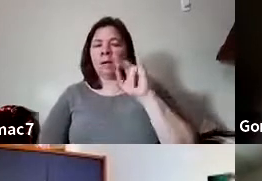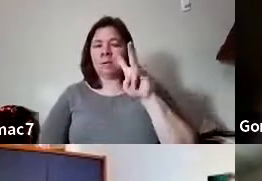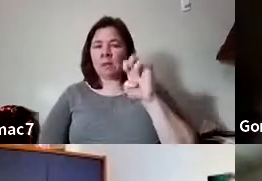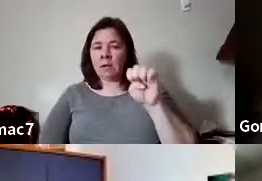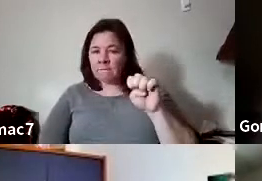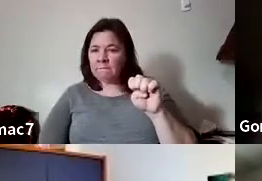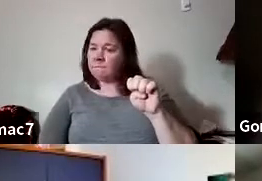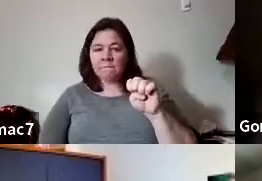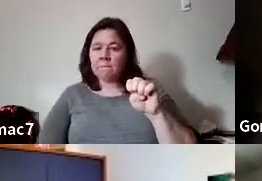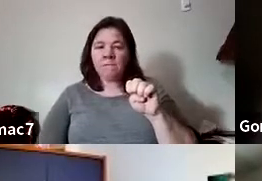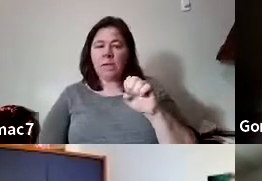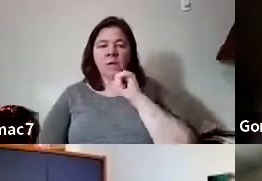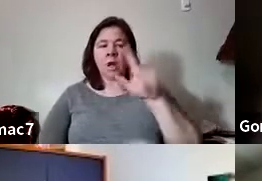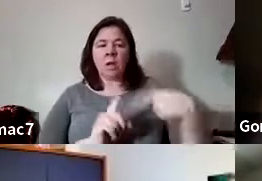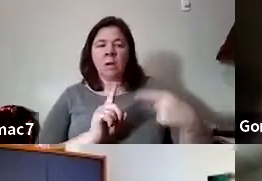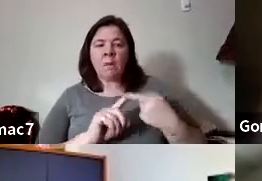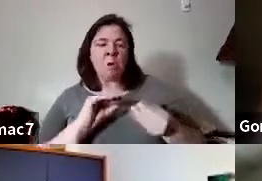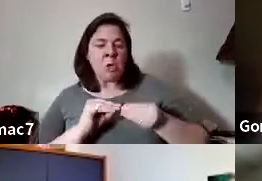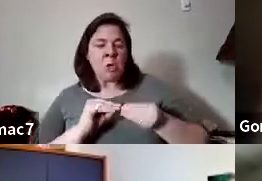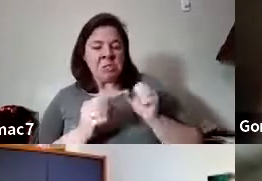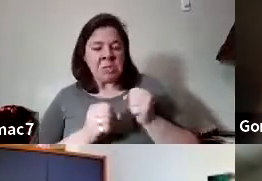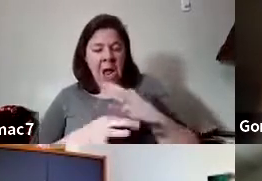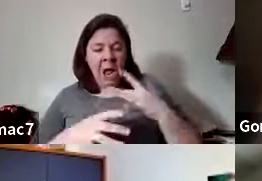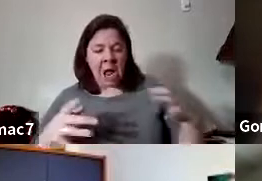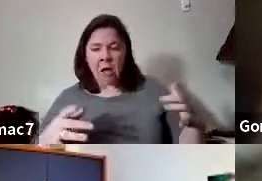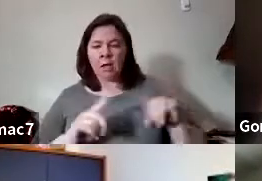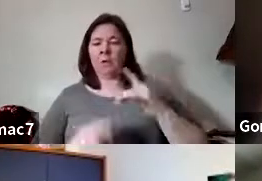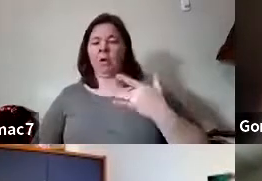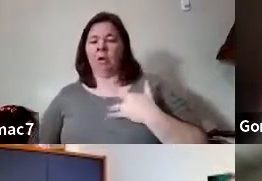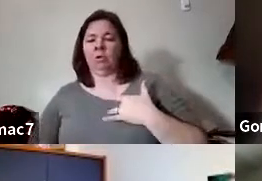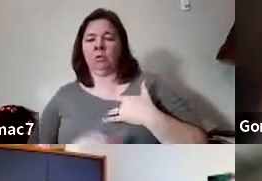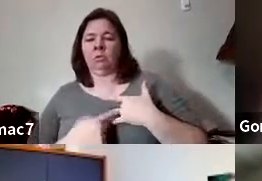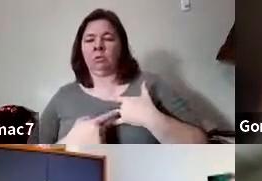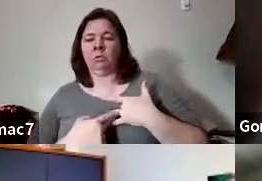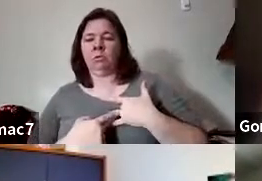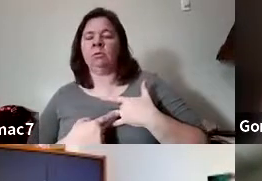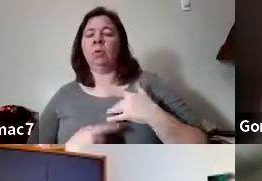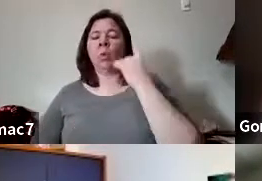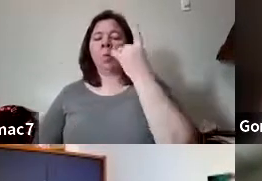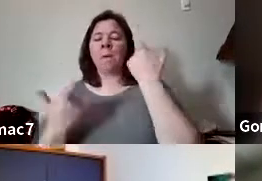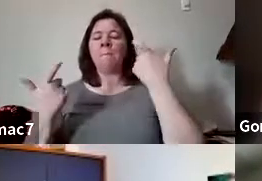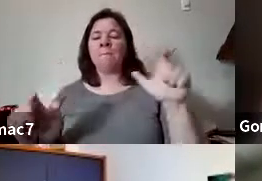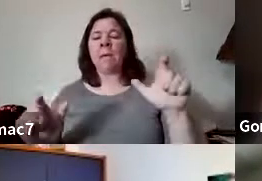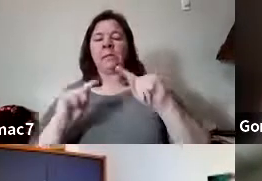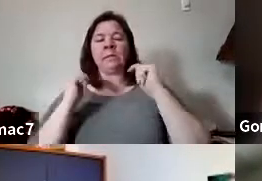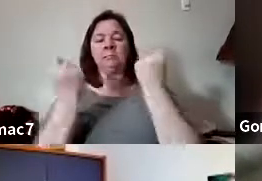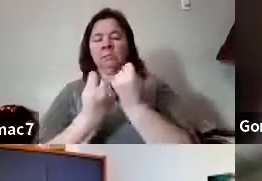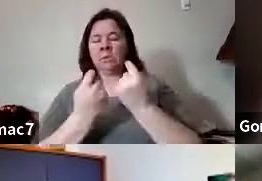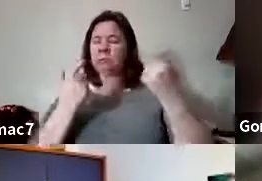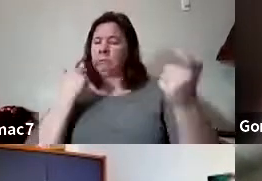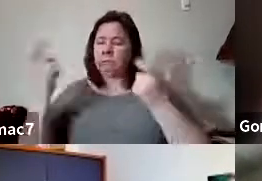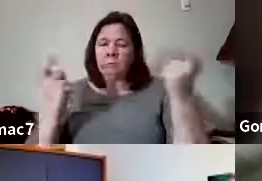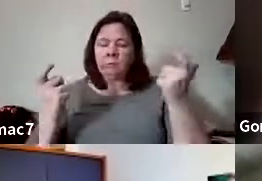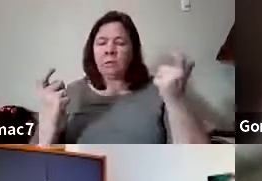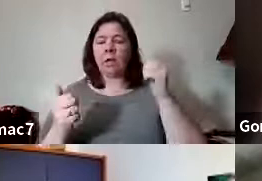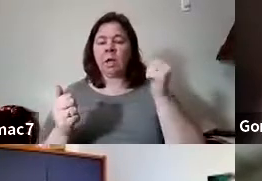know it's not about the numbers, it's about the heart, because we are all one big, huge team and